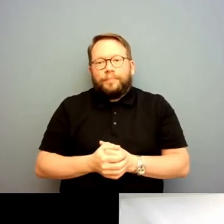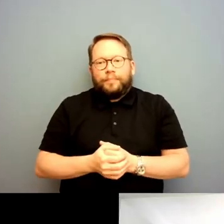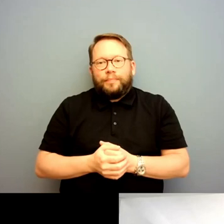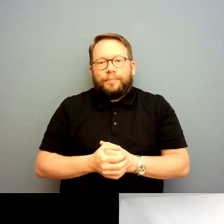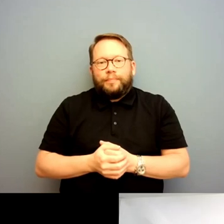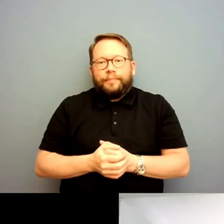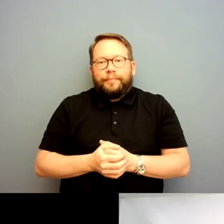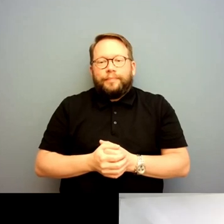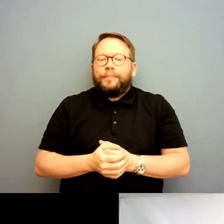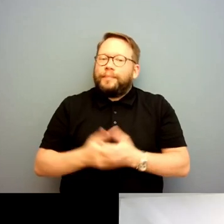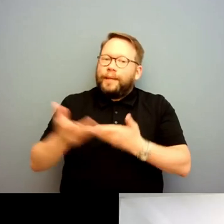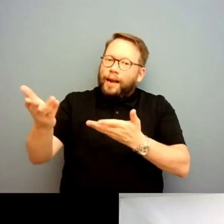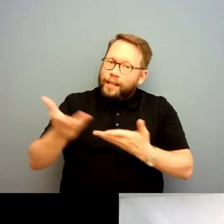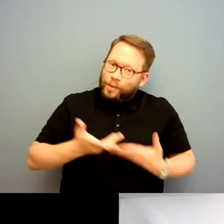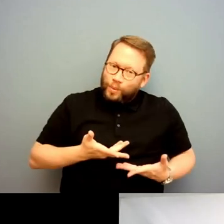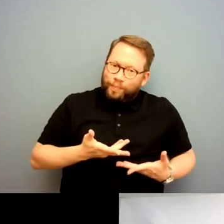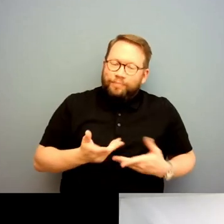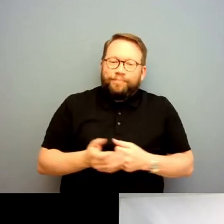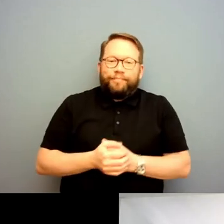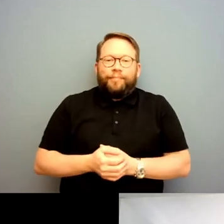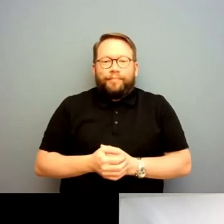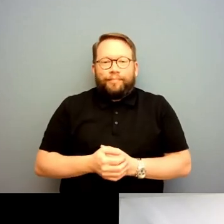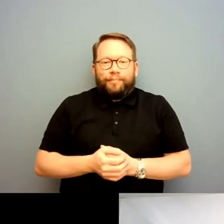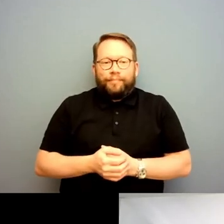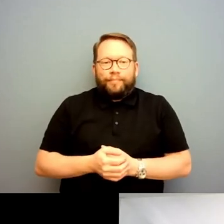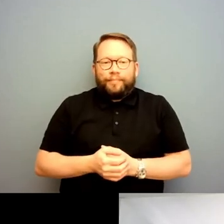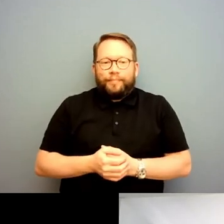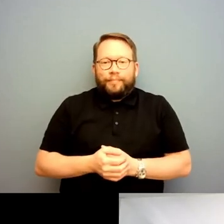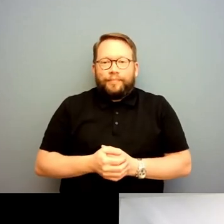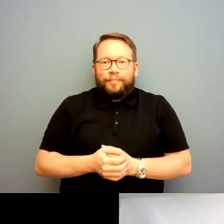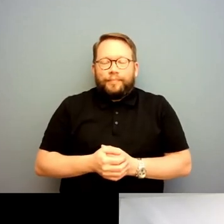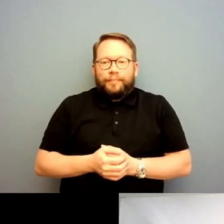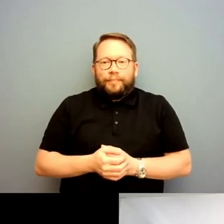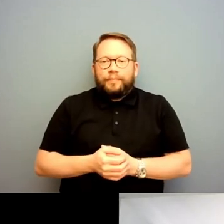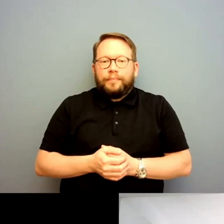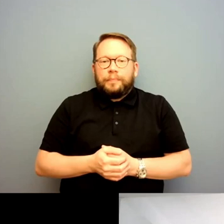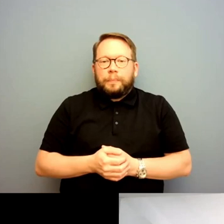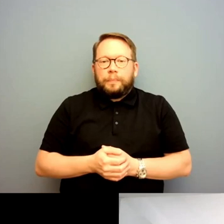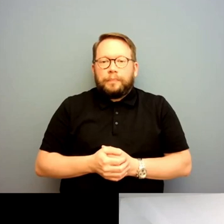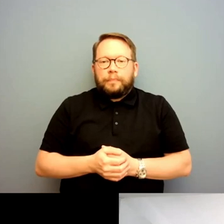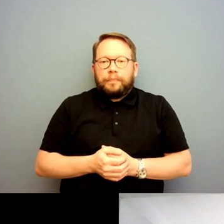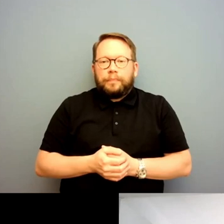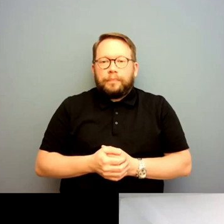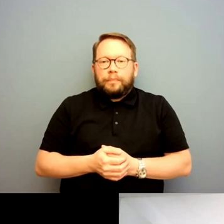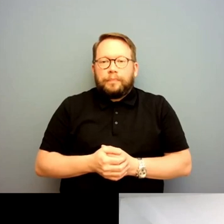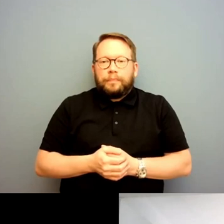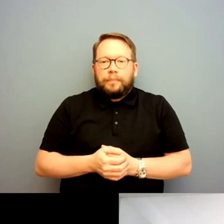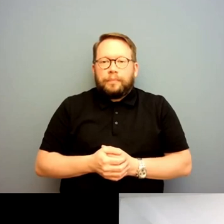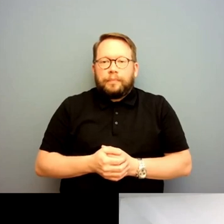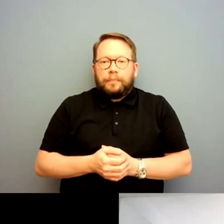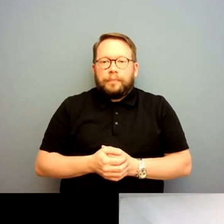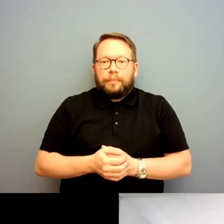Welcome. And I will just invite you to share your comment on the topic presented here